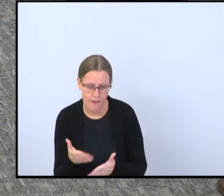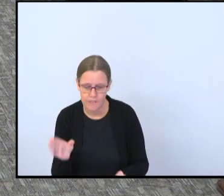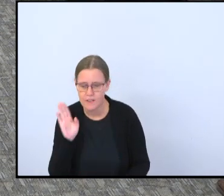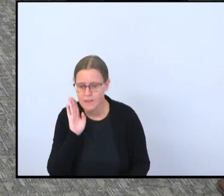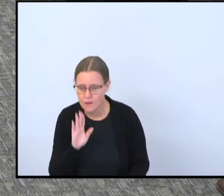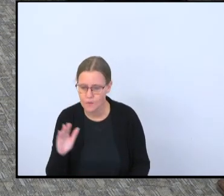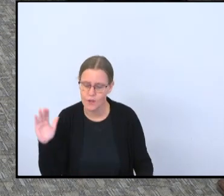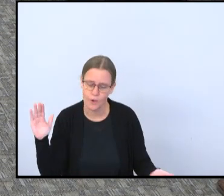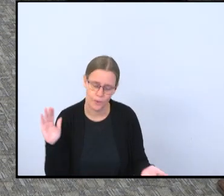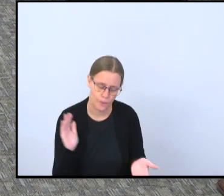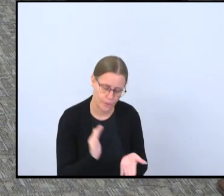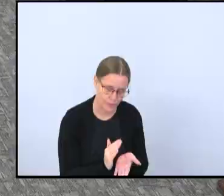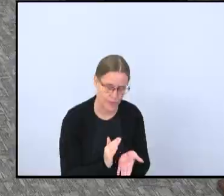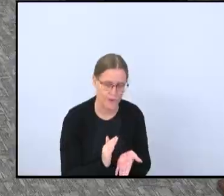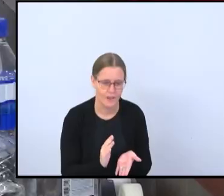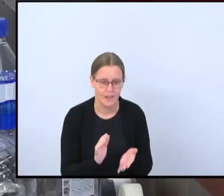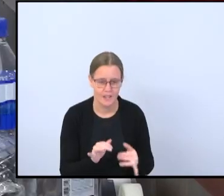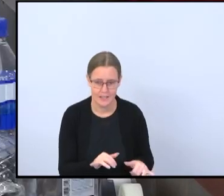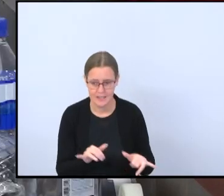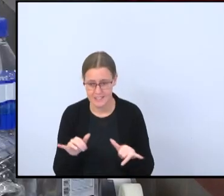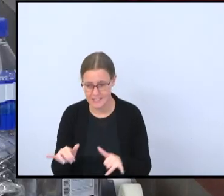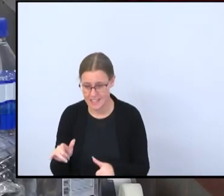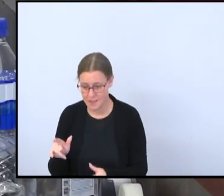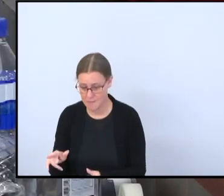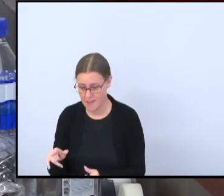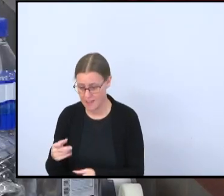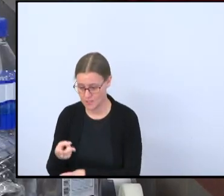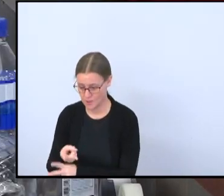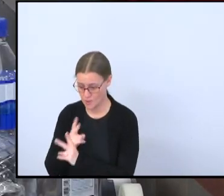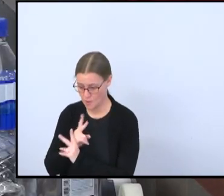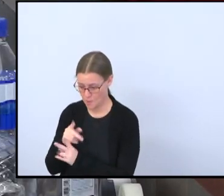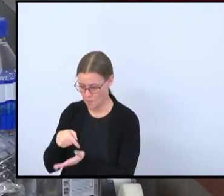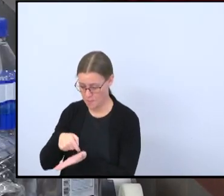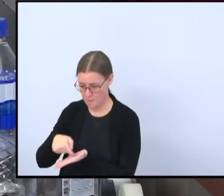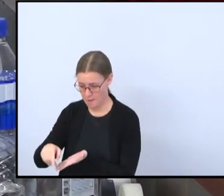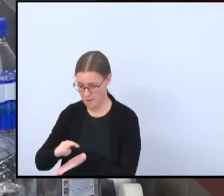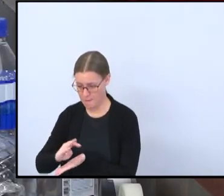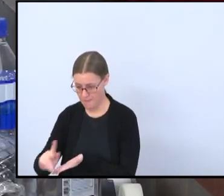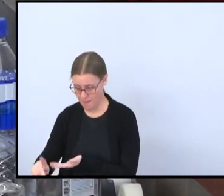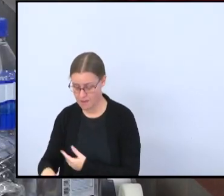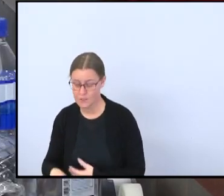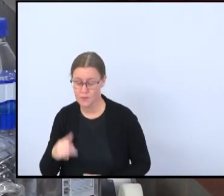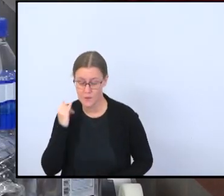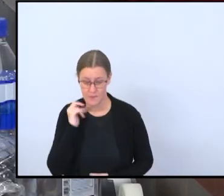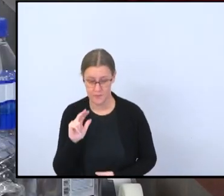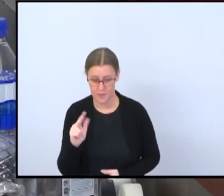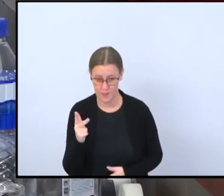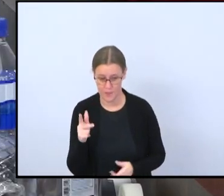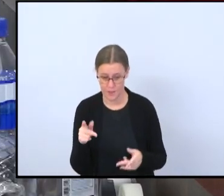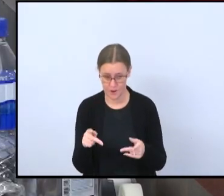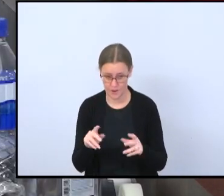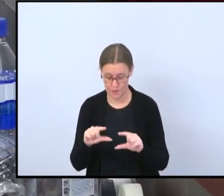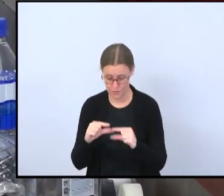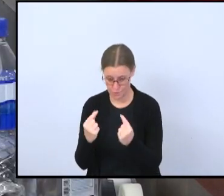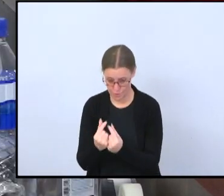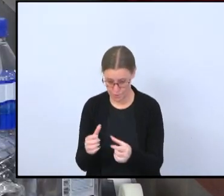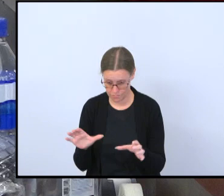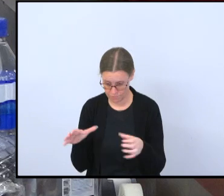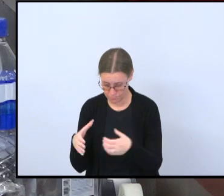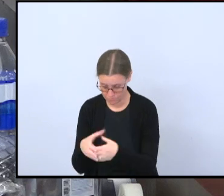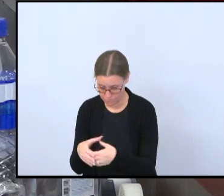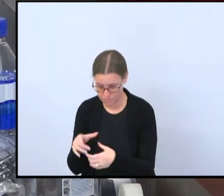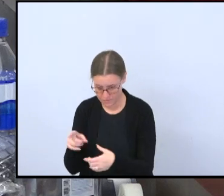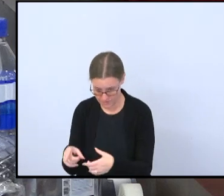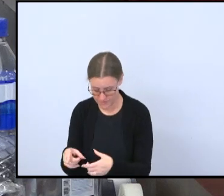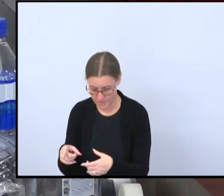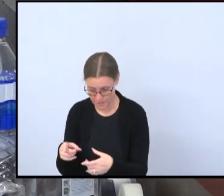our repayment goes down. So if the third-party calculation is correct, then this is a wash,